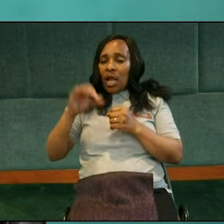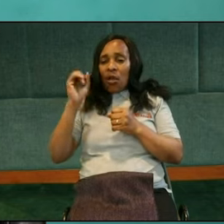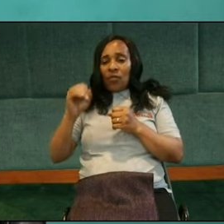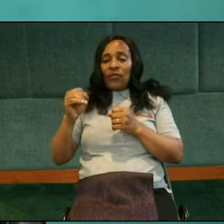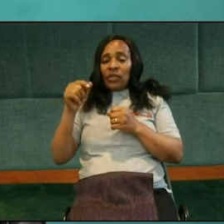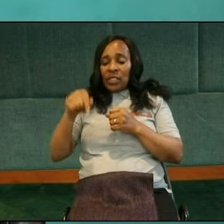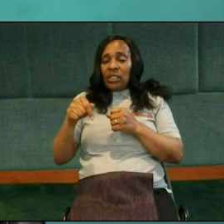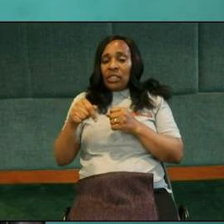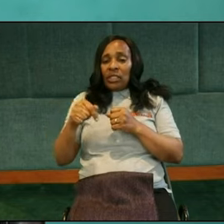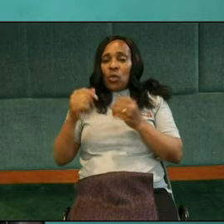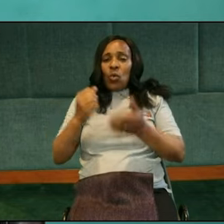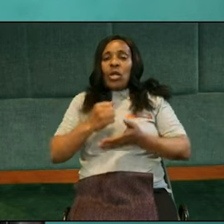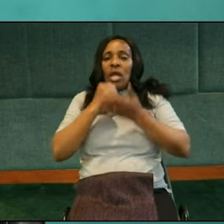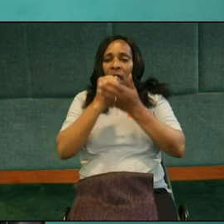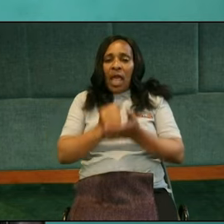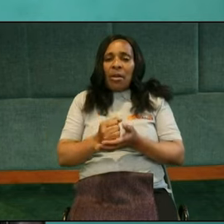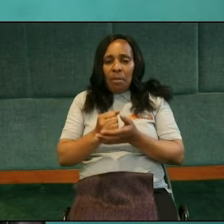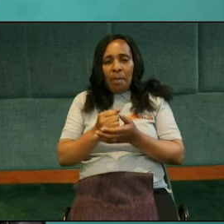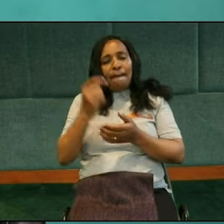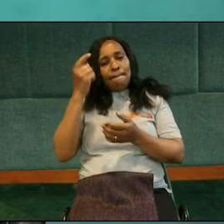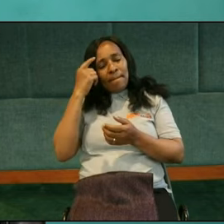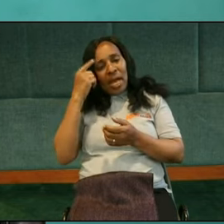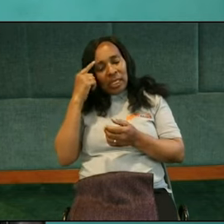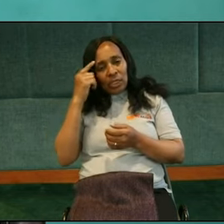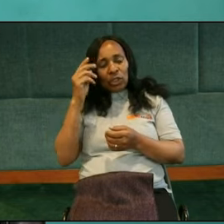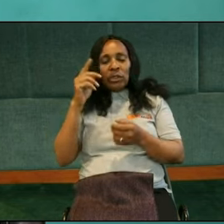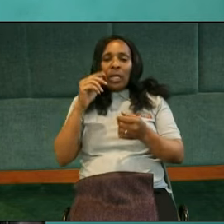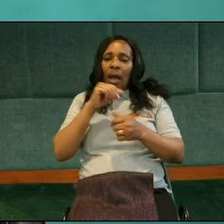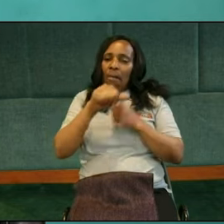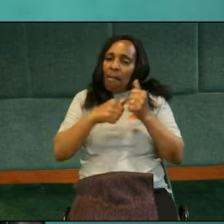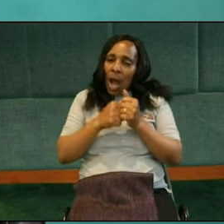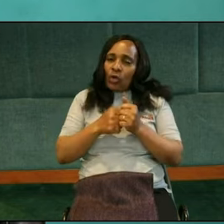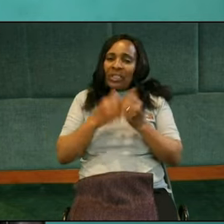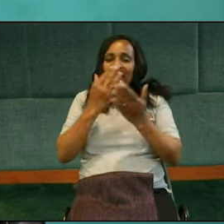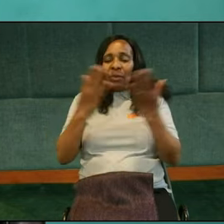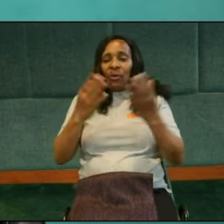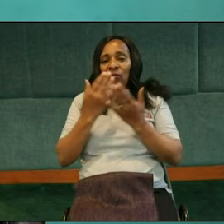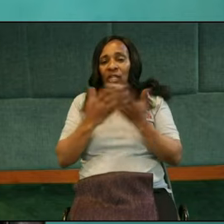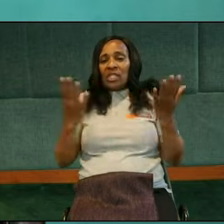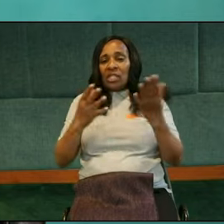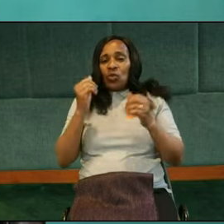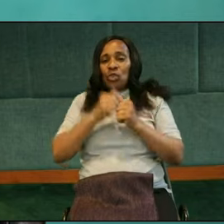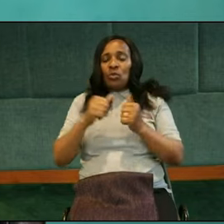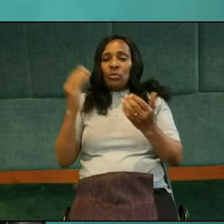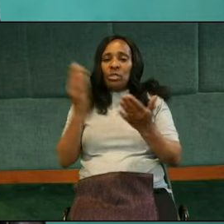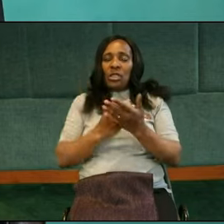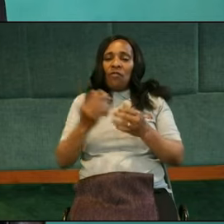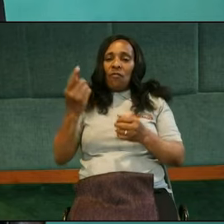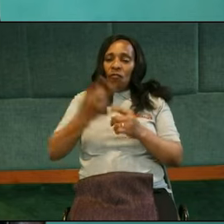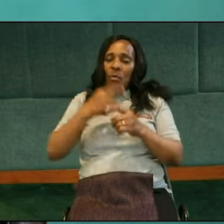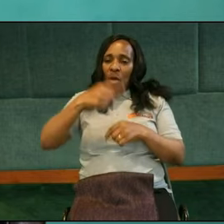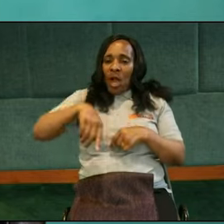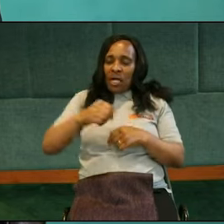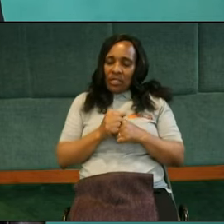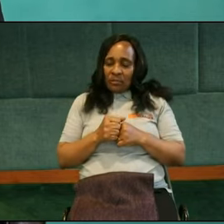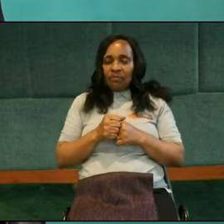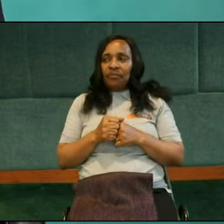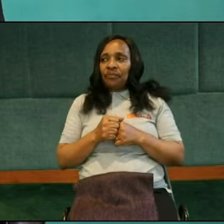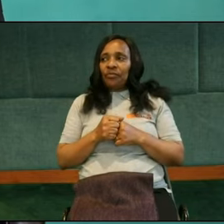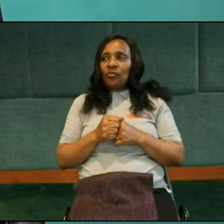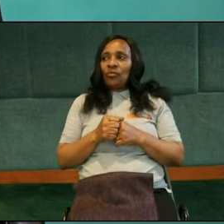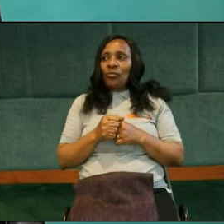will help jog our minds and help us to think about some of the things that may be taken from us. Avin, can you take us through this?